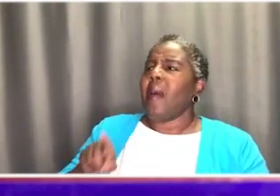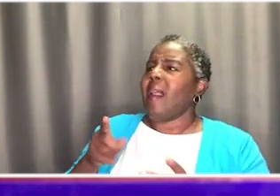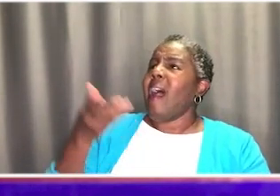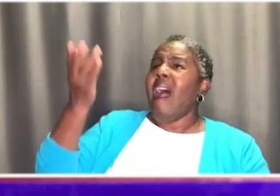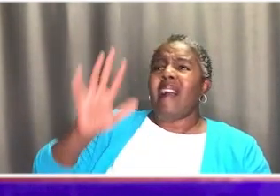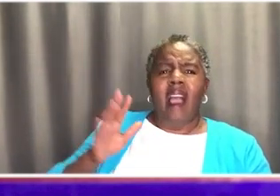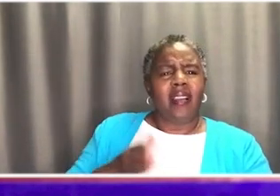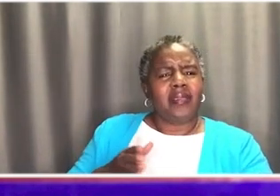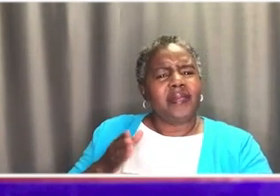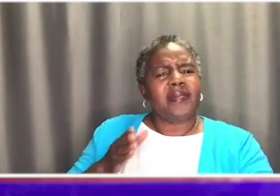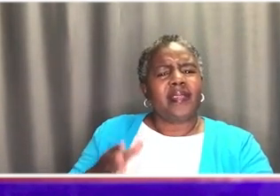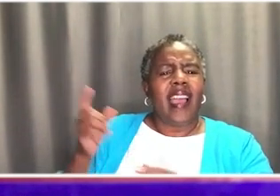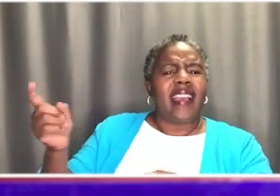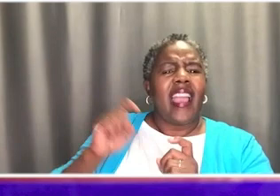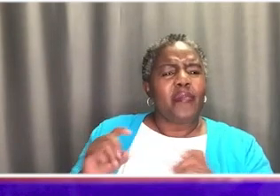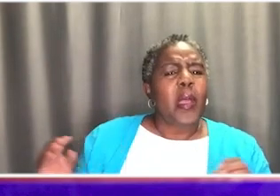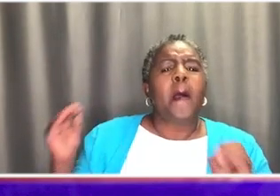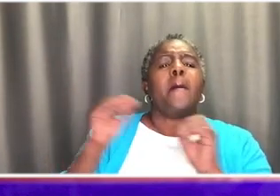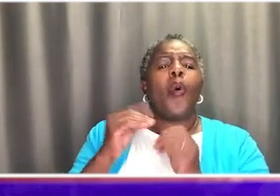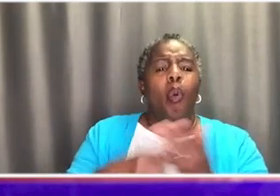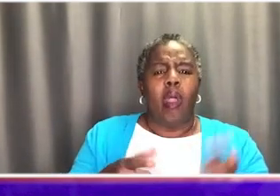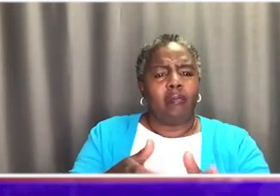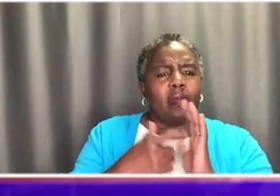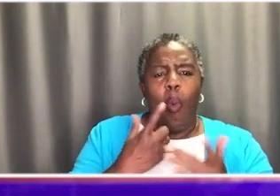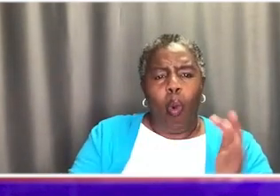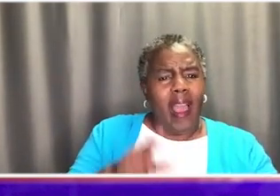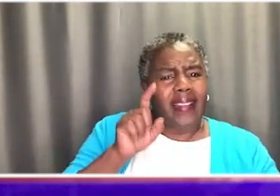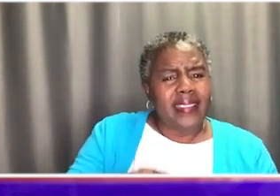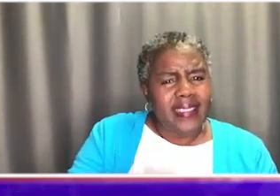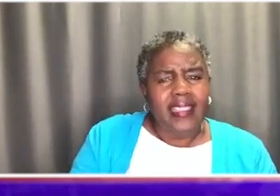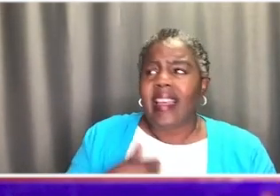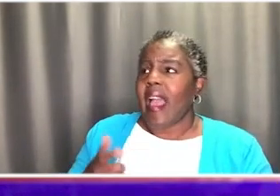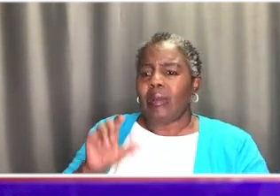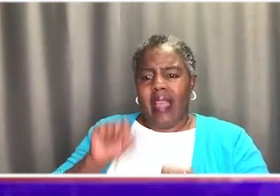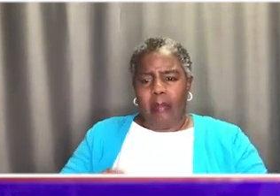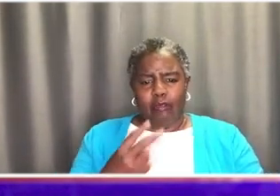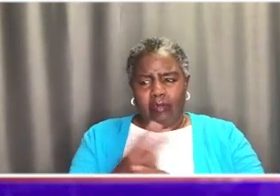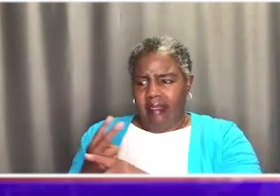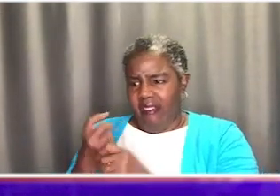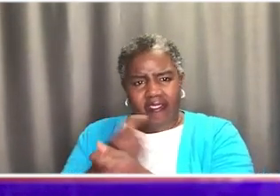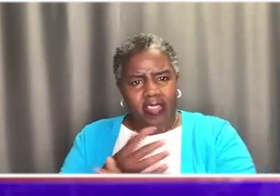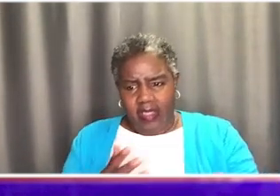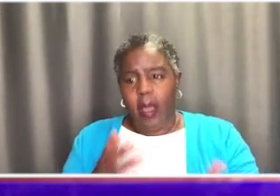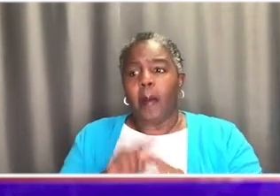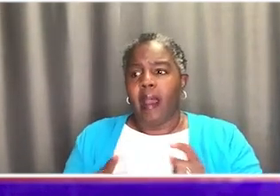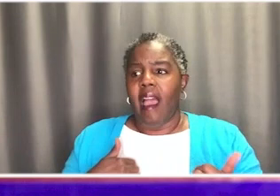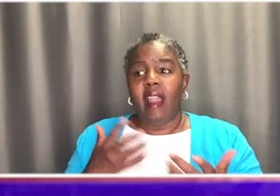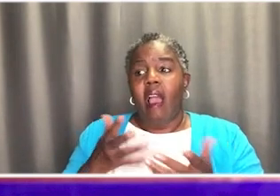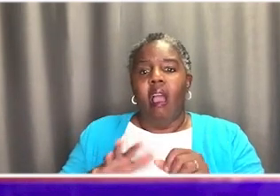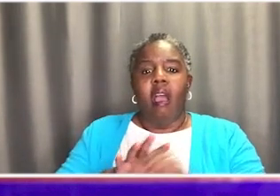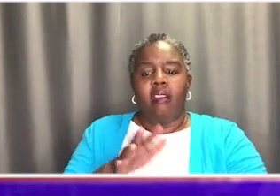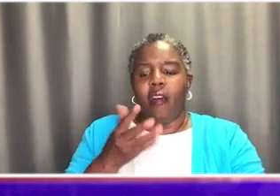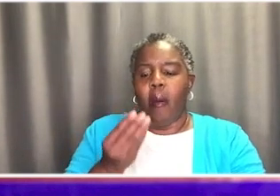my finances abundantly. Not only was I able to take care of everything, I had more money